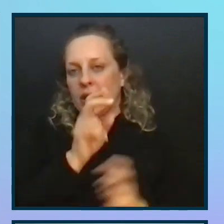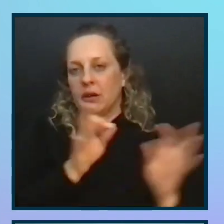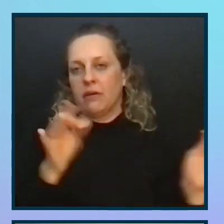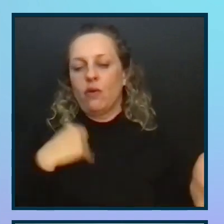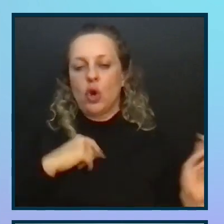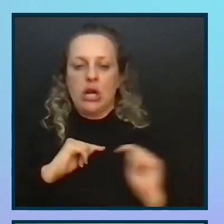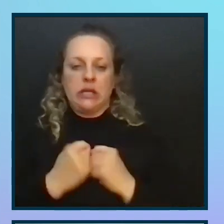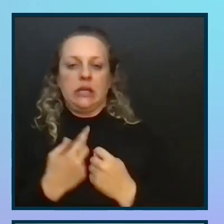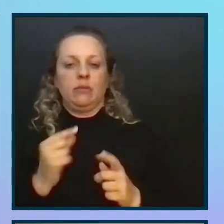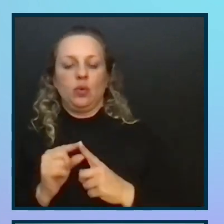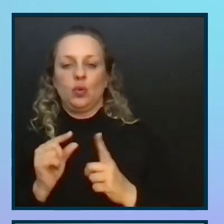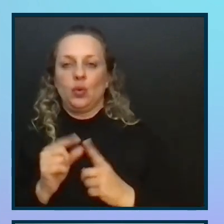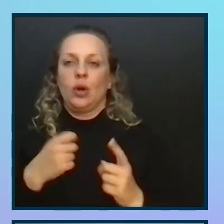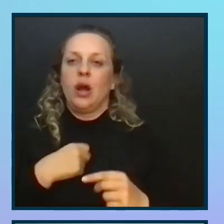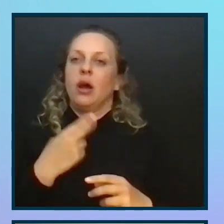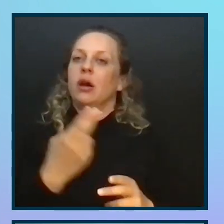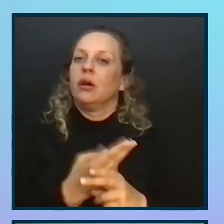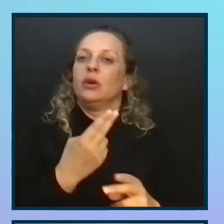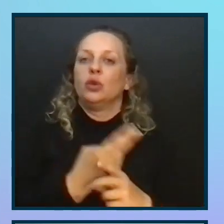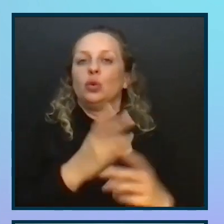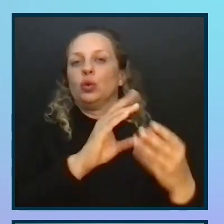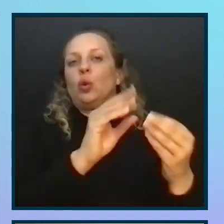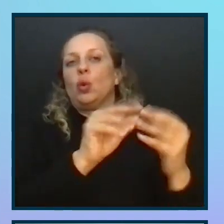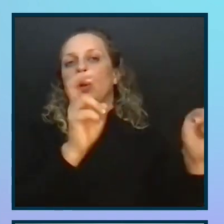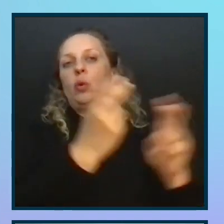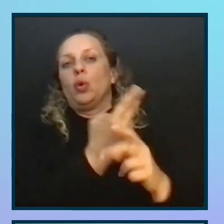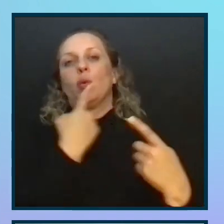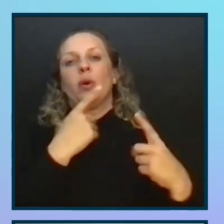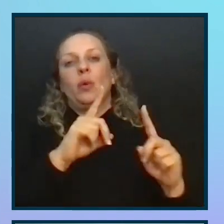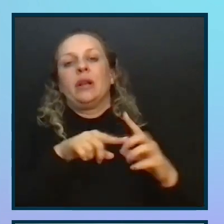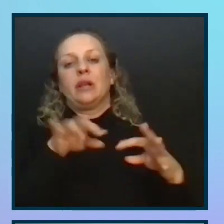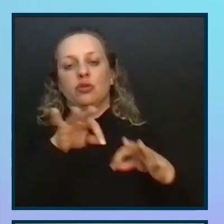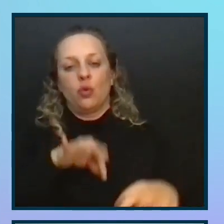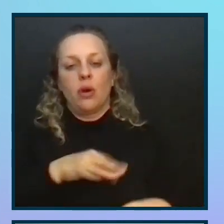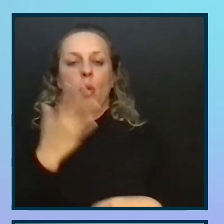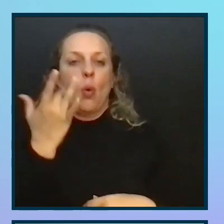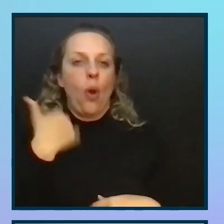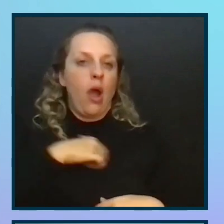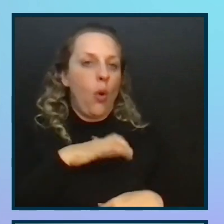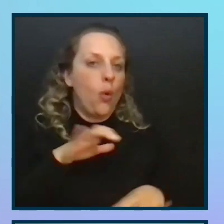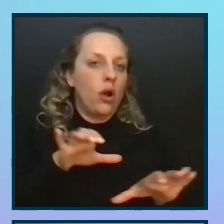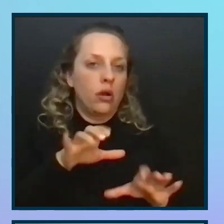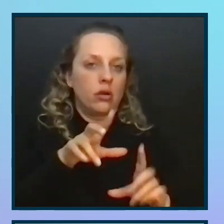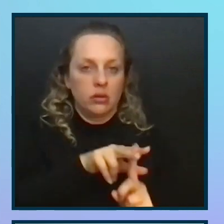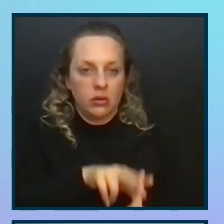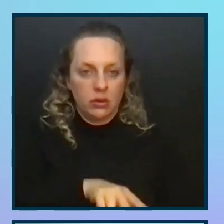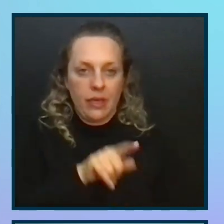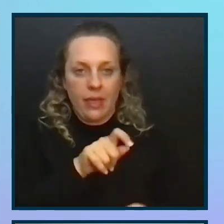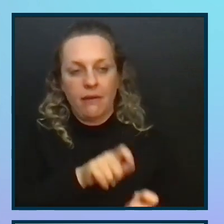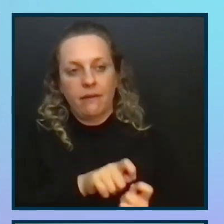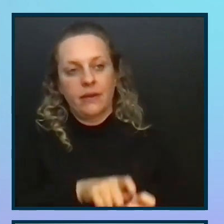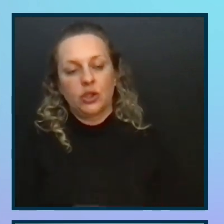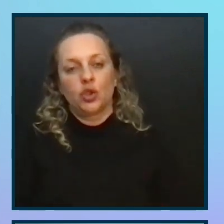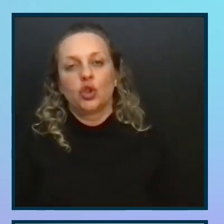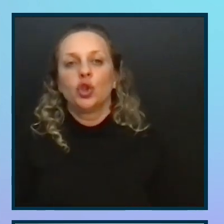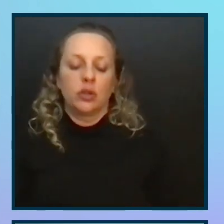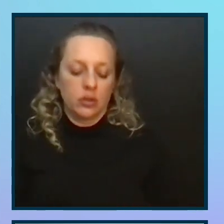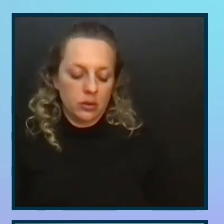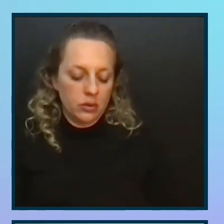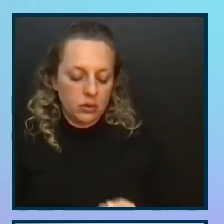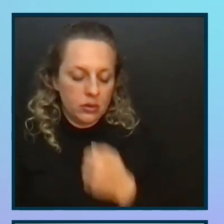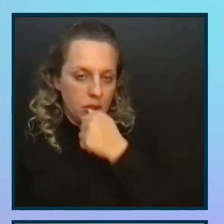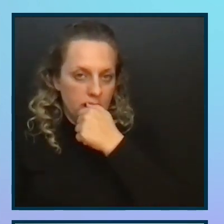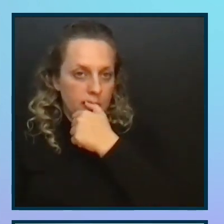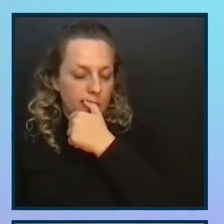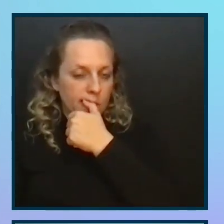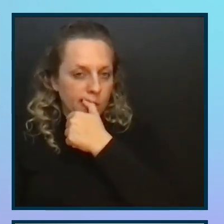Like I said, I've seen user stories work really well too. That describes, why we're implementing a feature. But I'm going to go to preview mode here